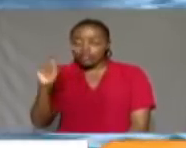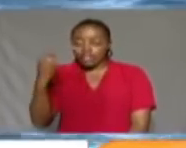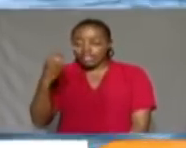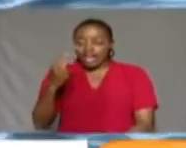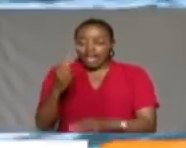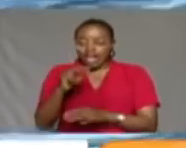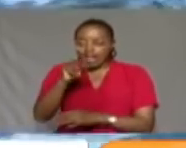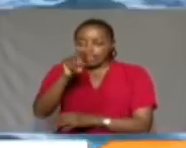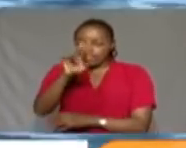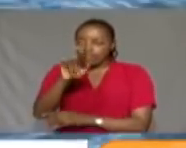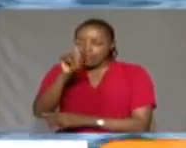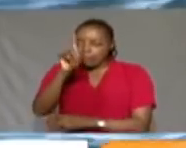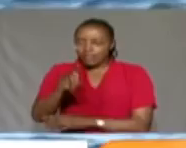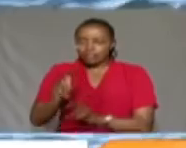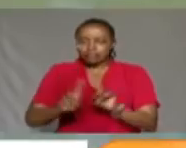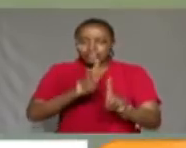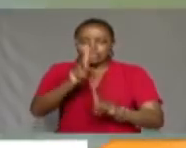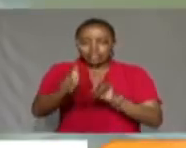through endurance tests